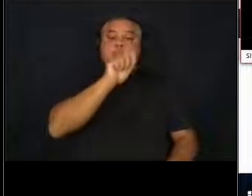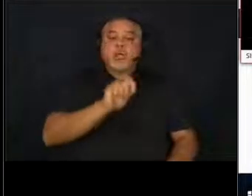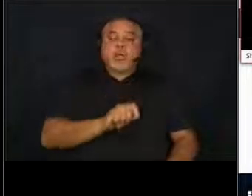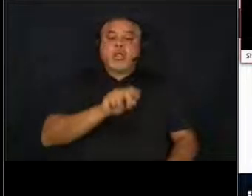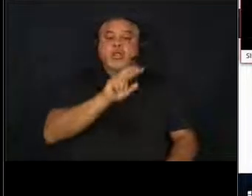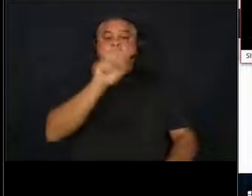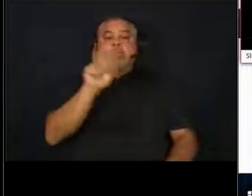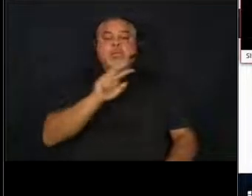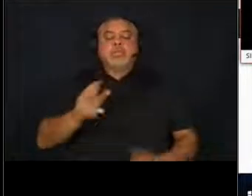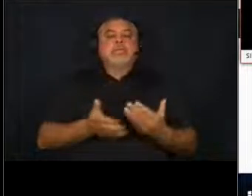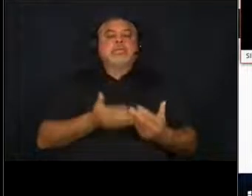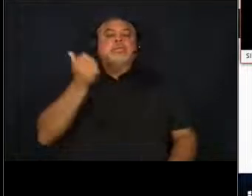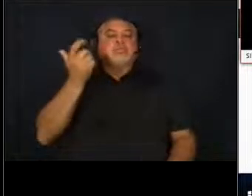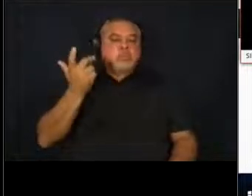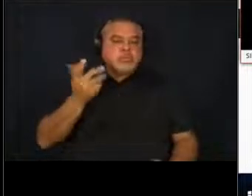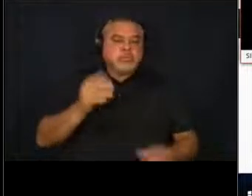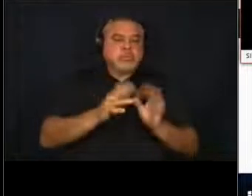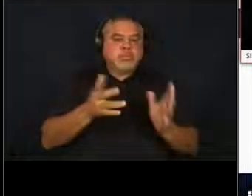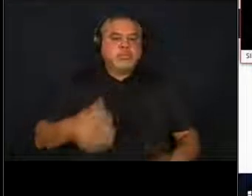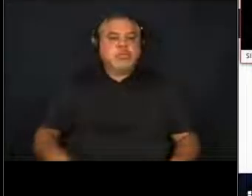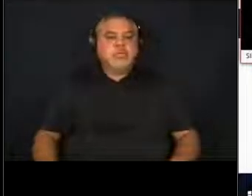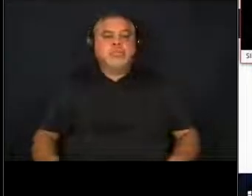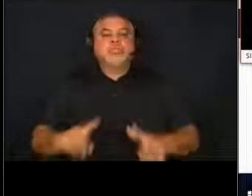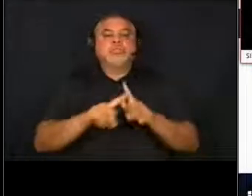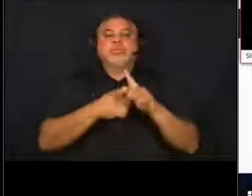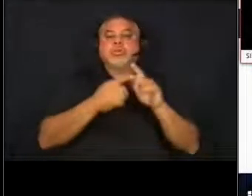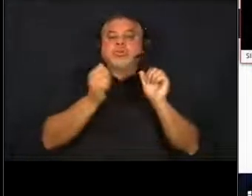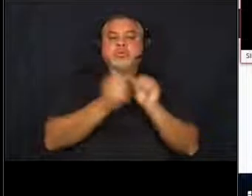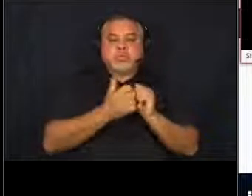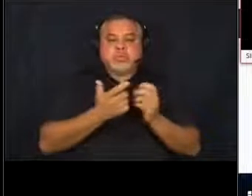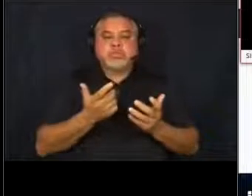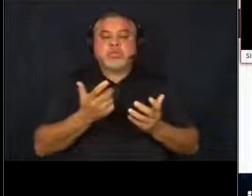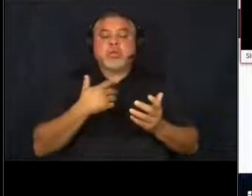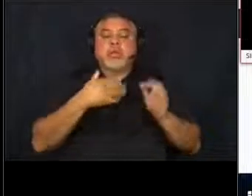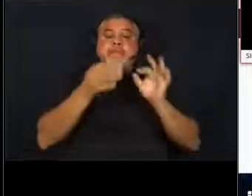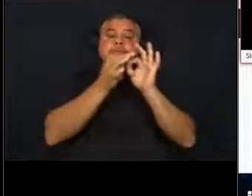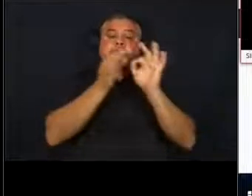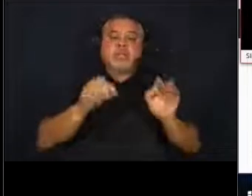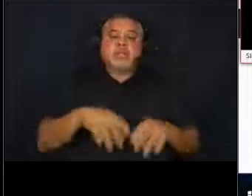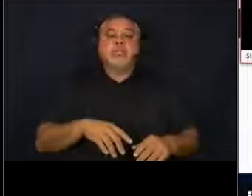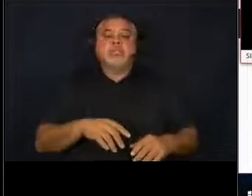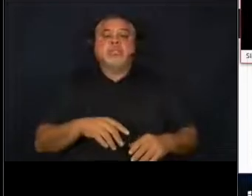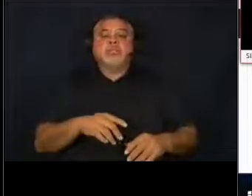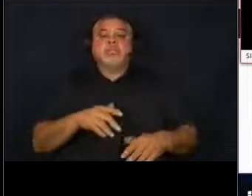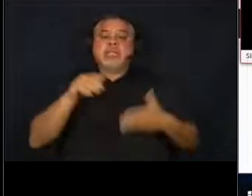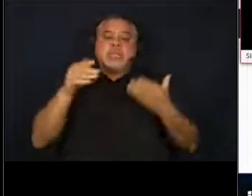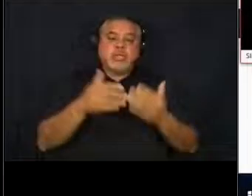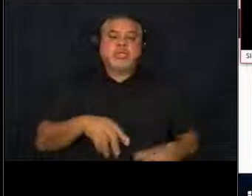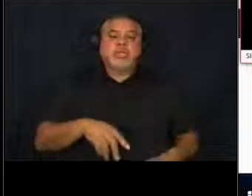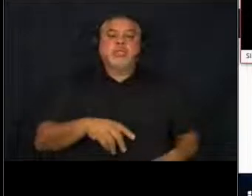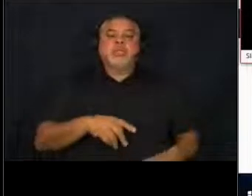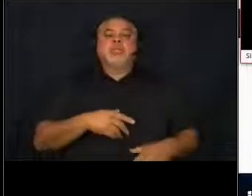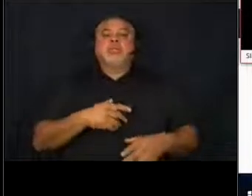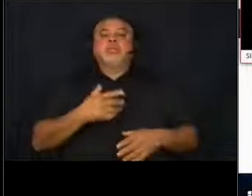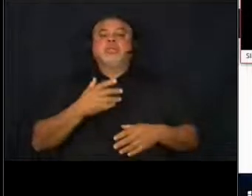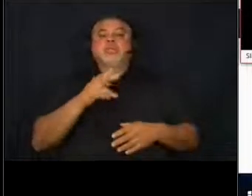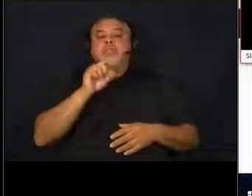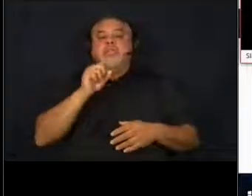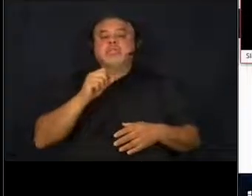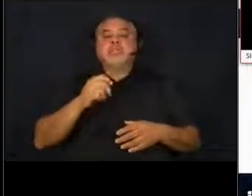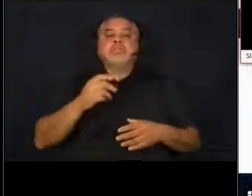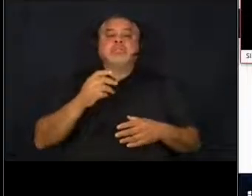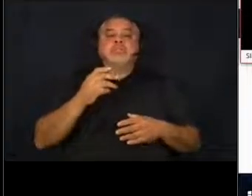understand. We start with our phrase that we're introducing it. U.S. Citizen Immigration Services is